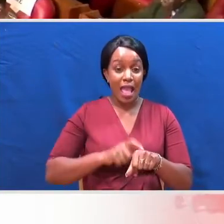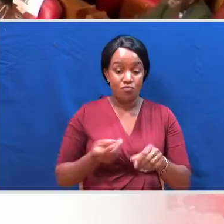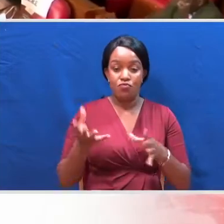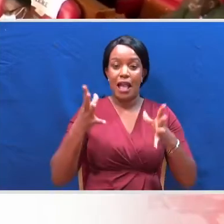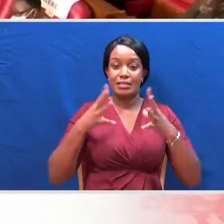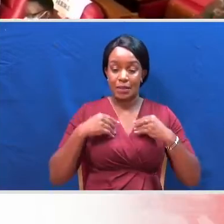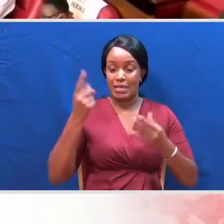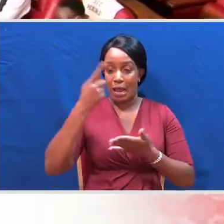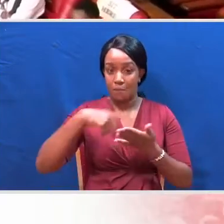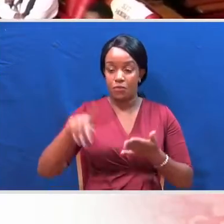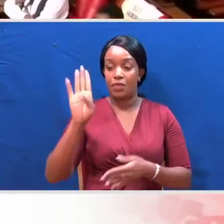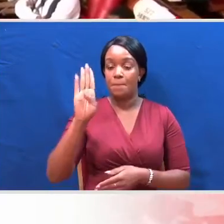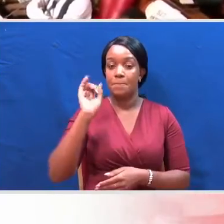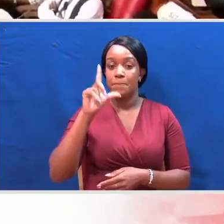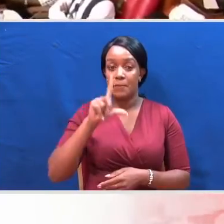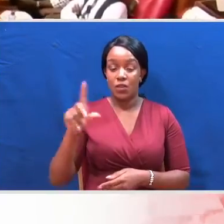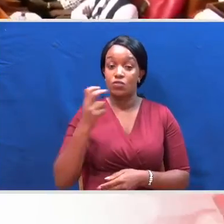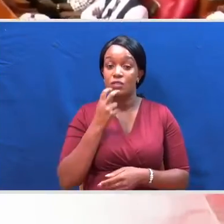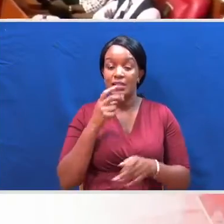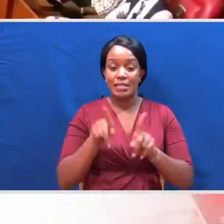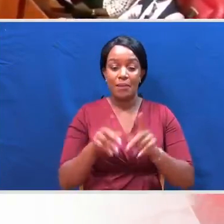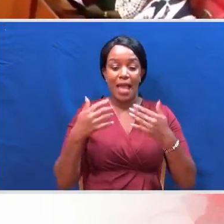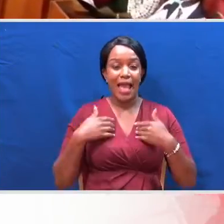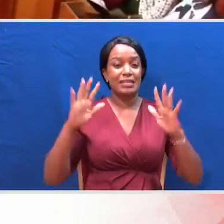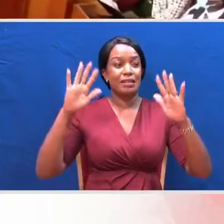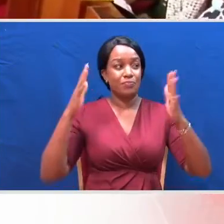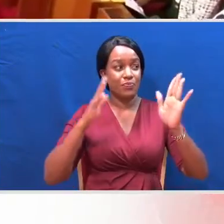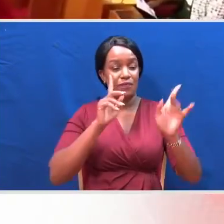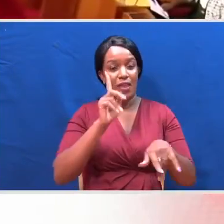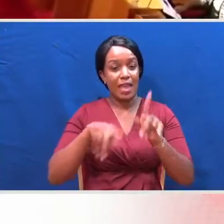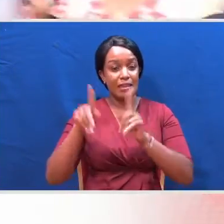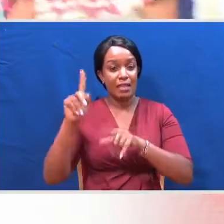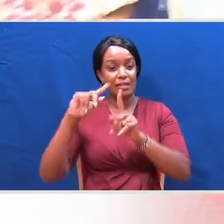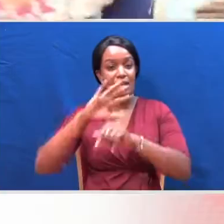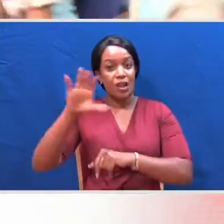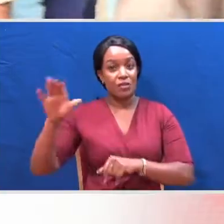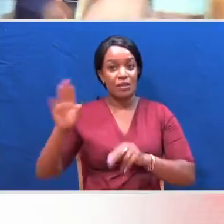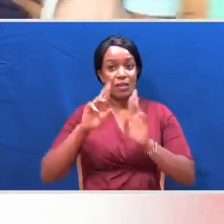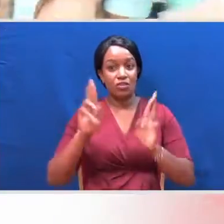Tuesday, followed by celebrations in various towns in the region.